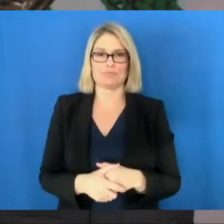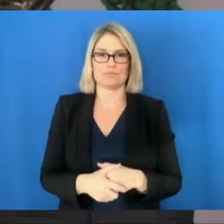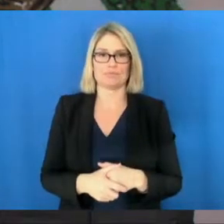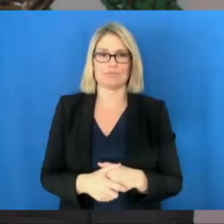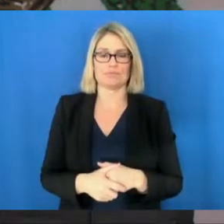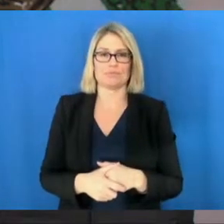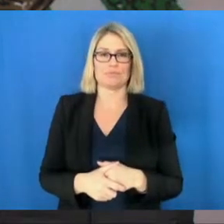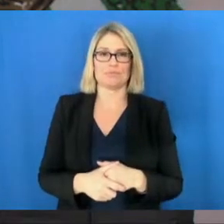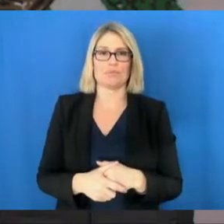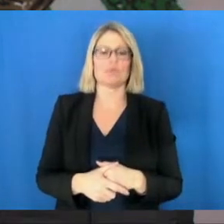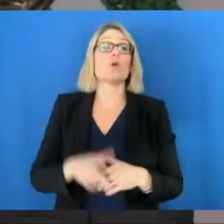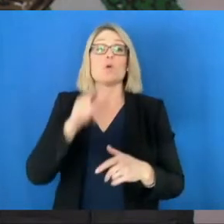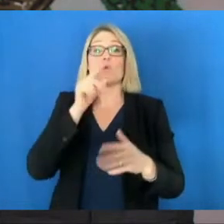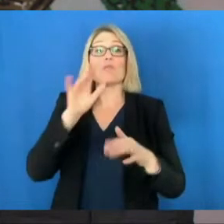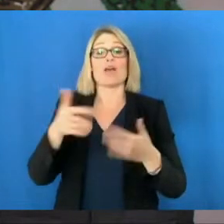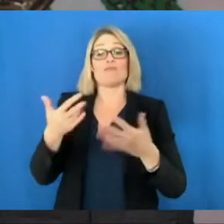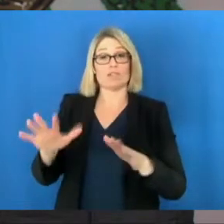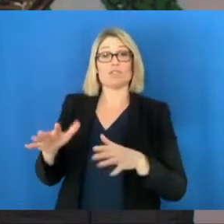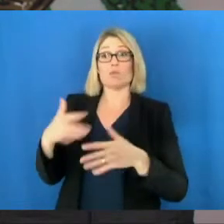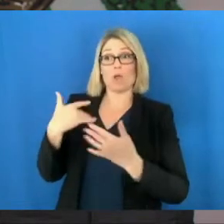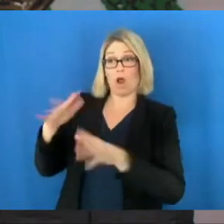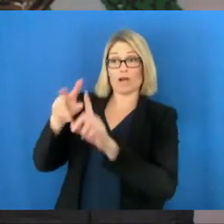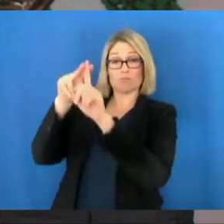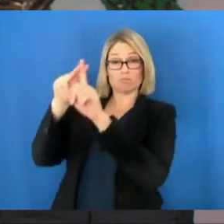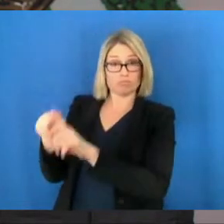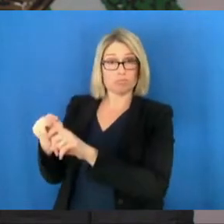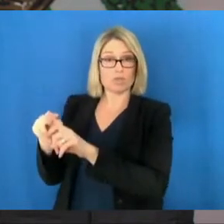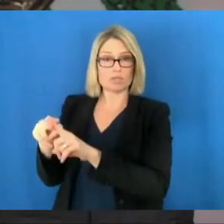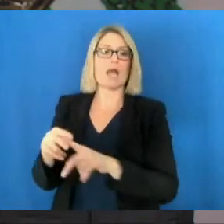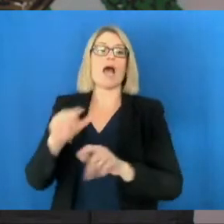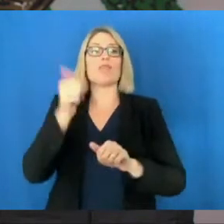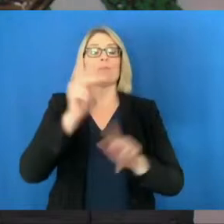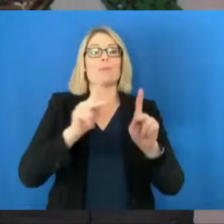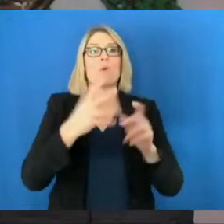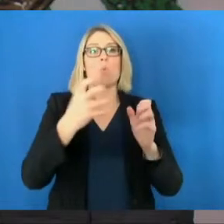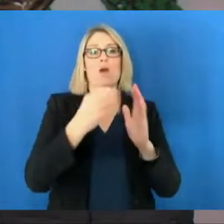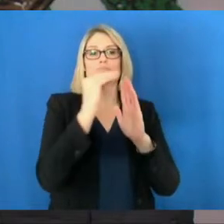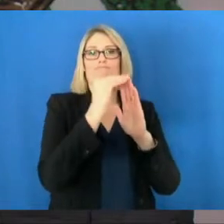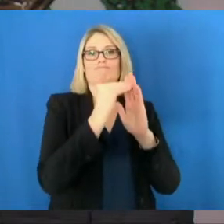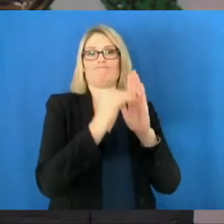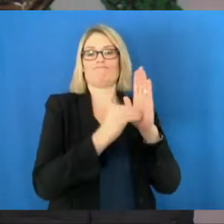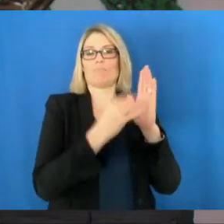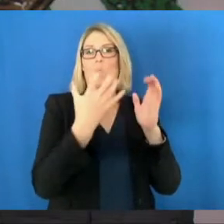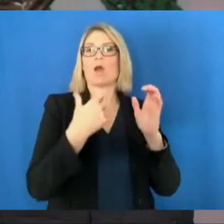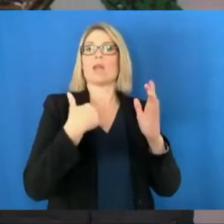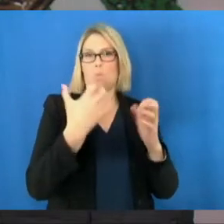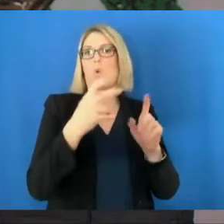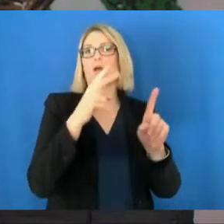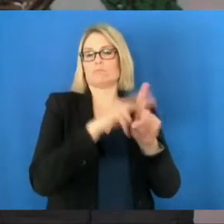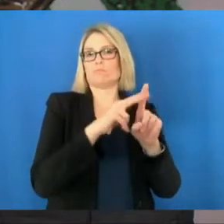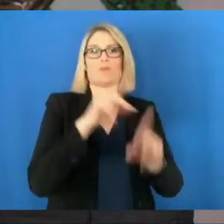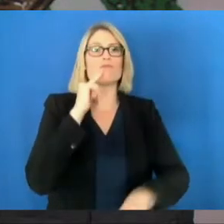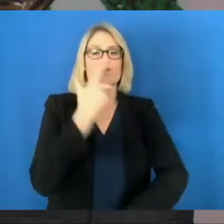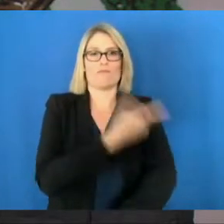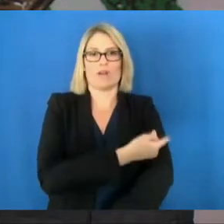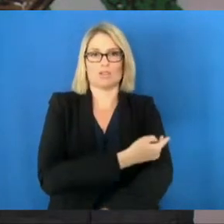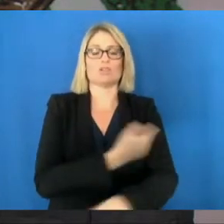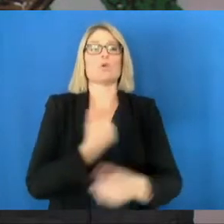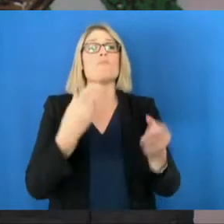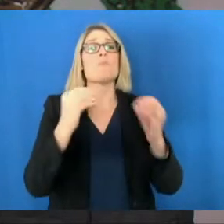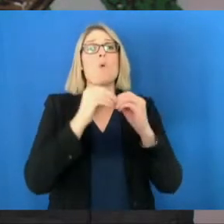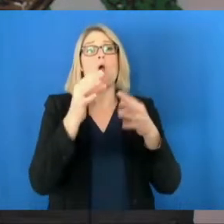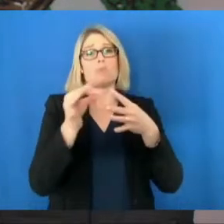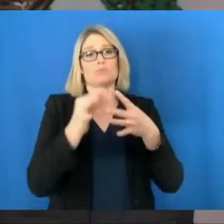we've already spoken to and booked with their appointments. So we're just really looking at multiple options for them. Having